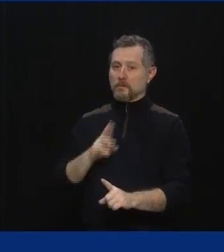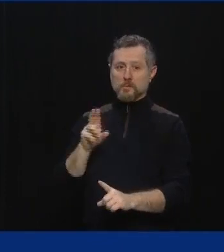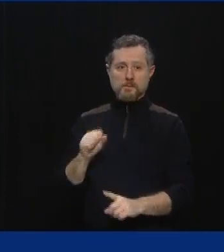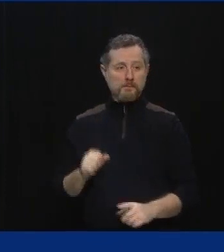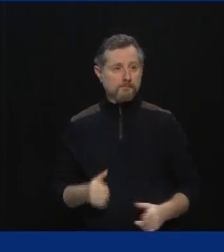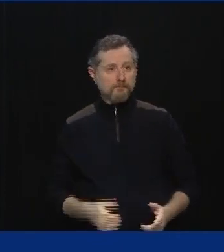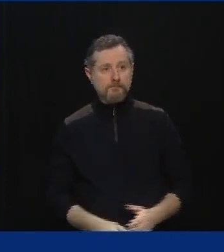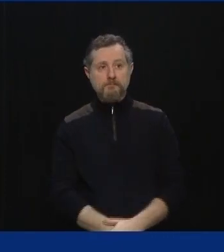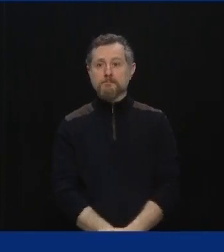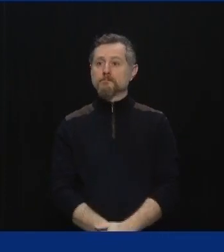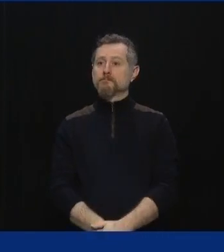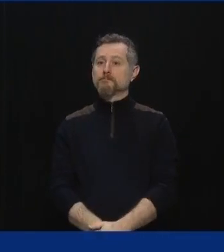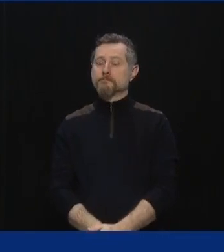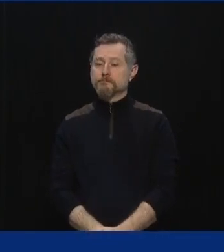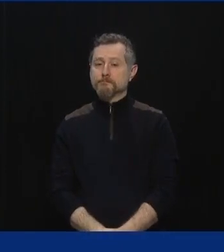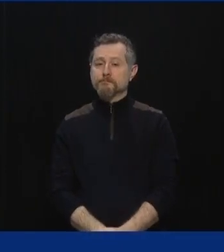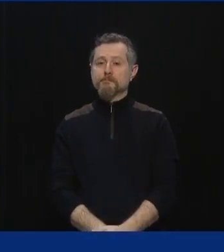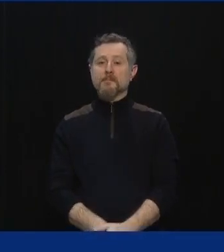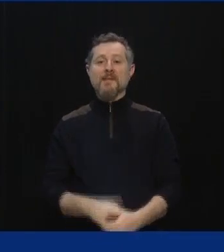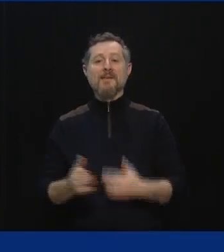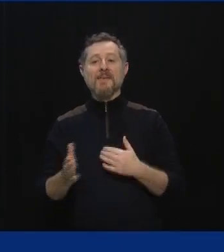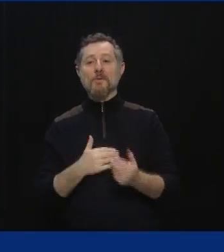the plague that we had